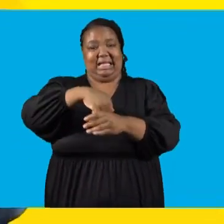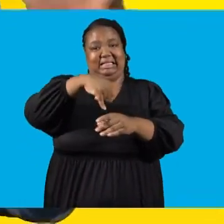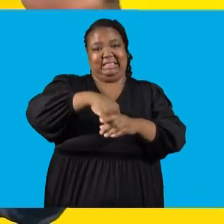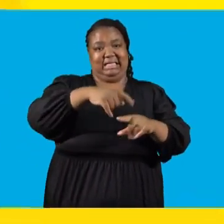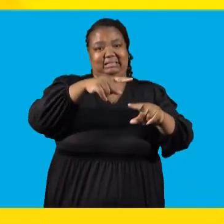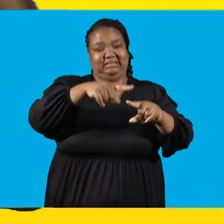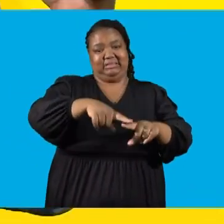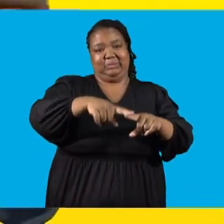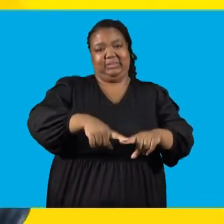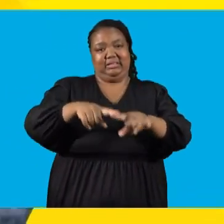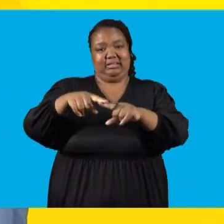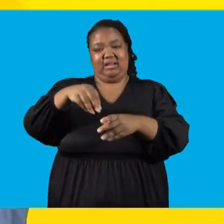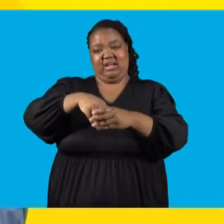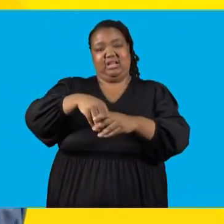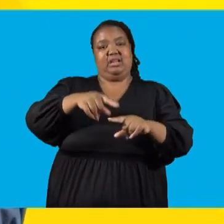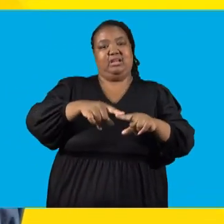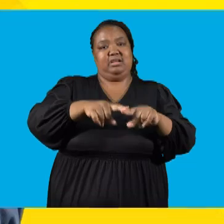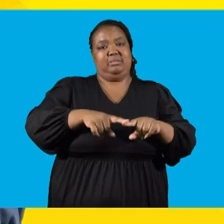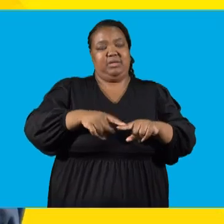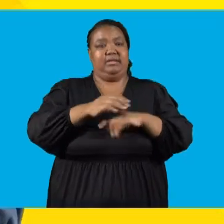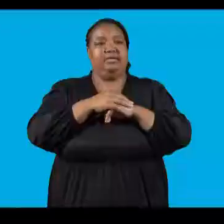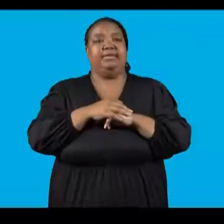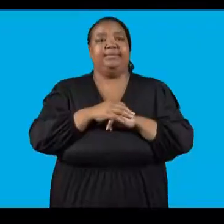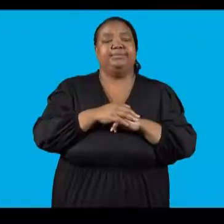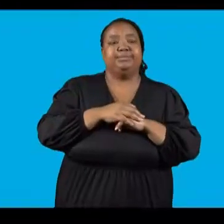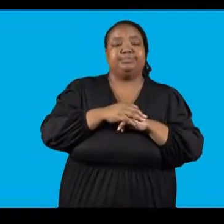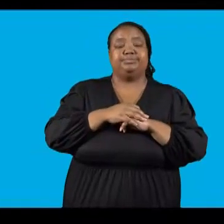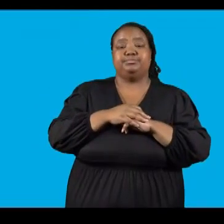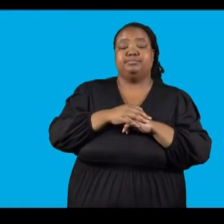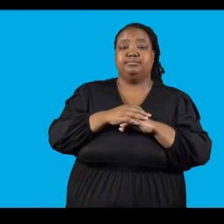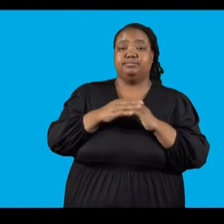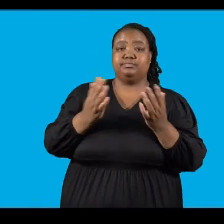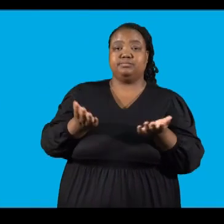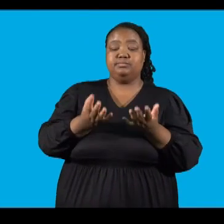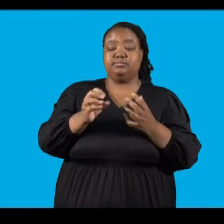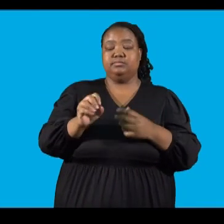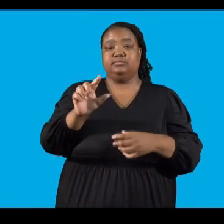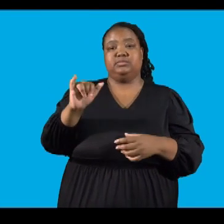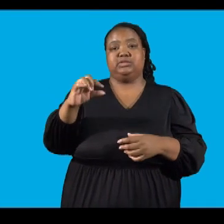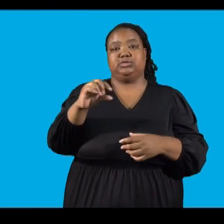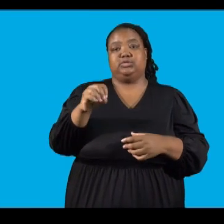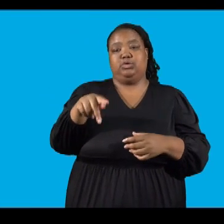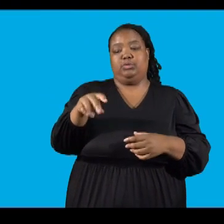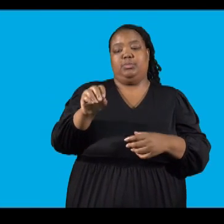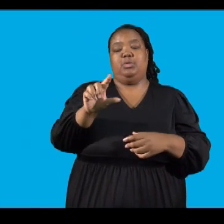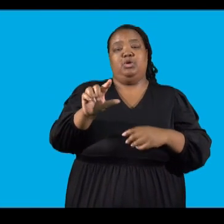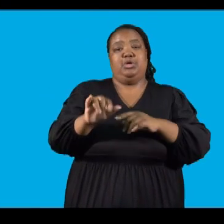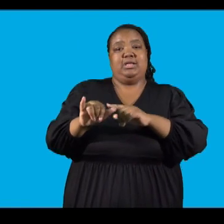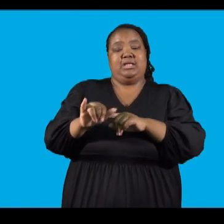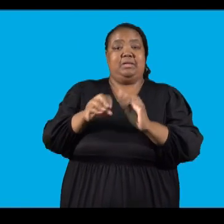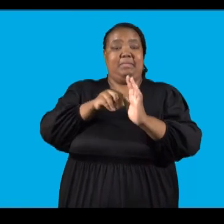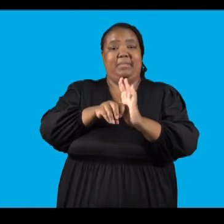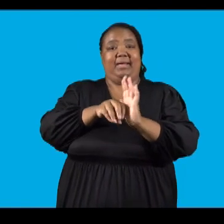is the interdependence. How do competitors in an oligopoly